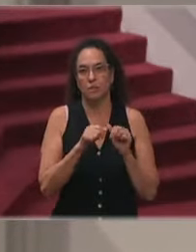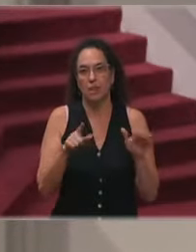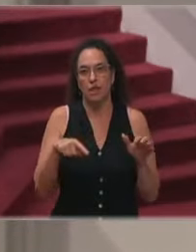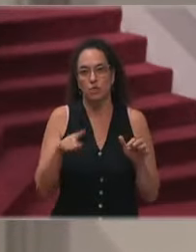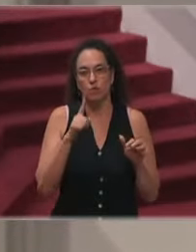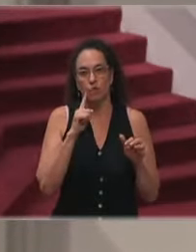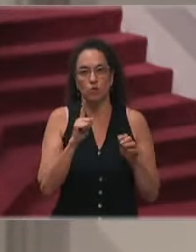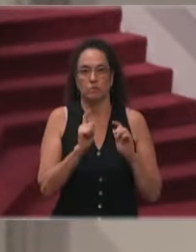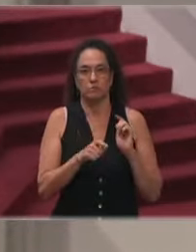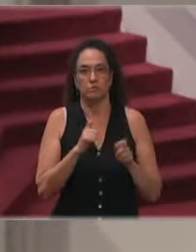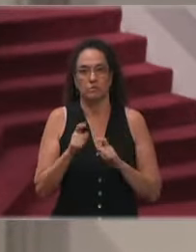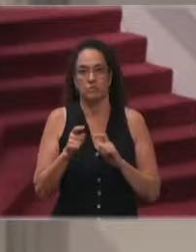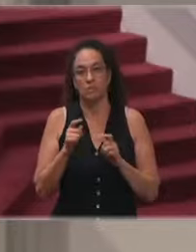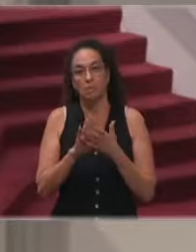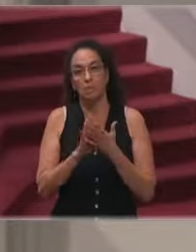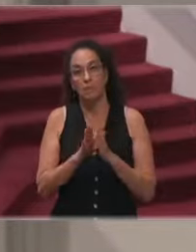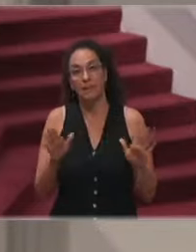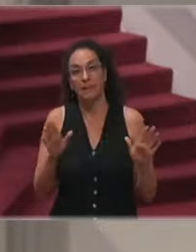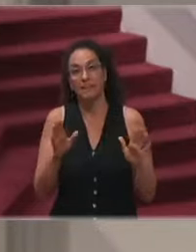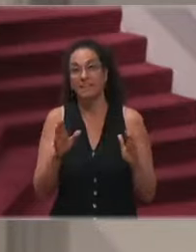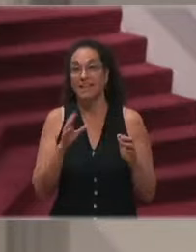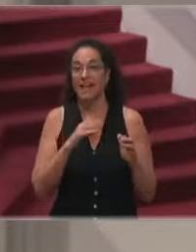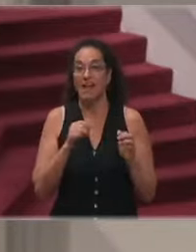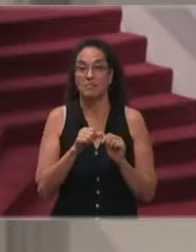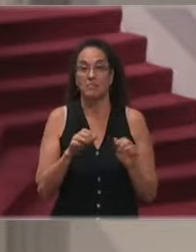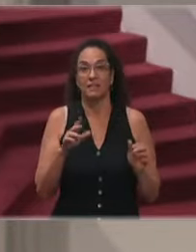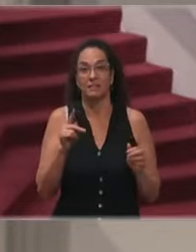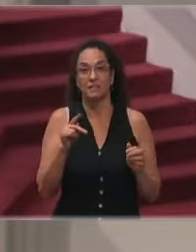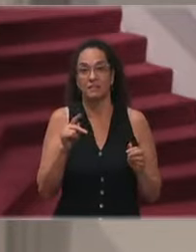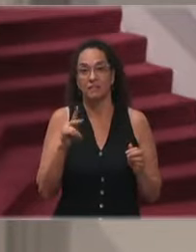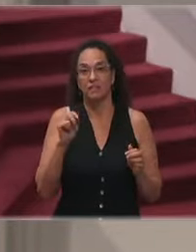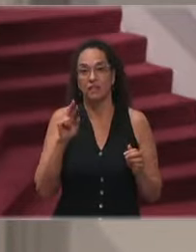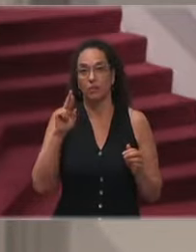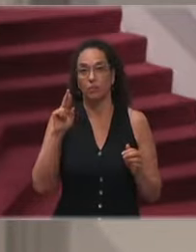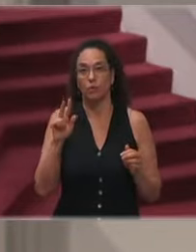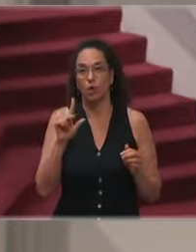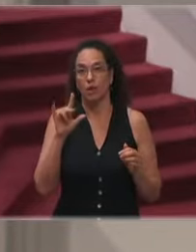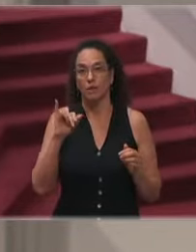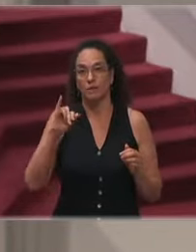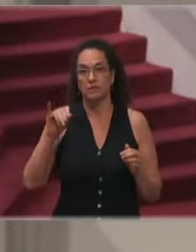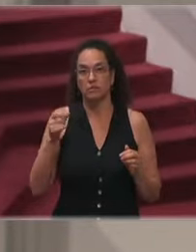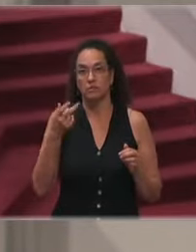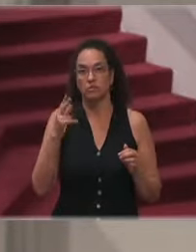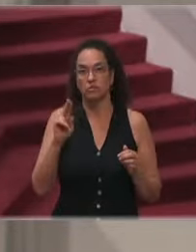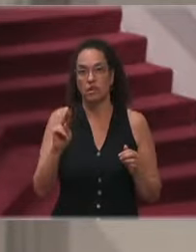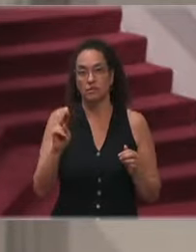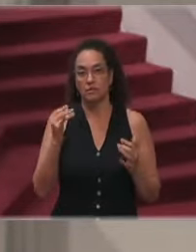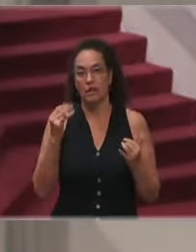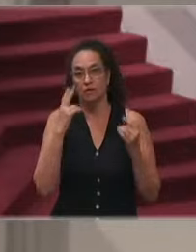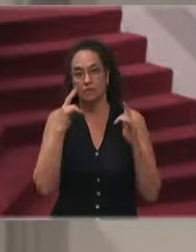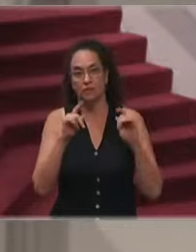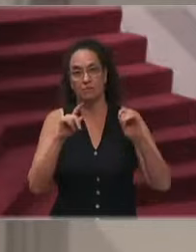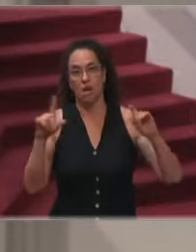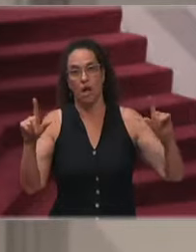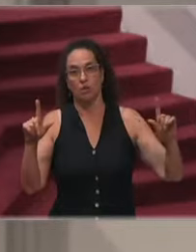Peace and blessings, Kimberly Johnson. Now, as you direct your attention to the mantras above for today's announcements,